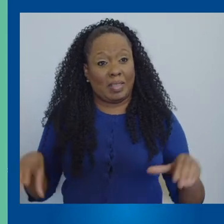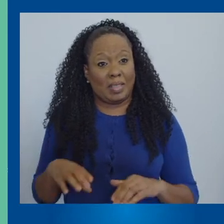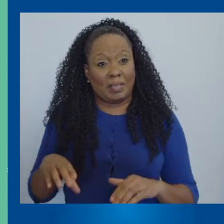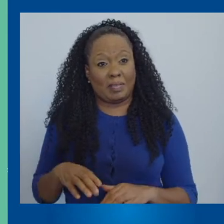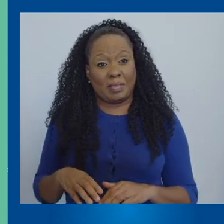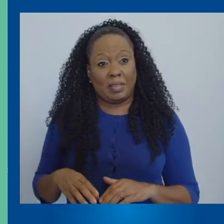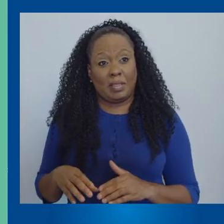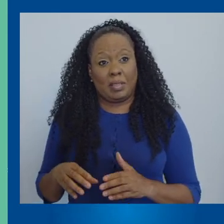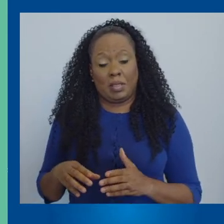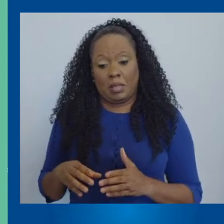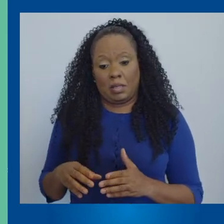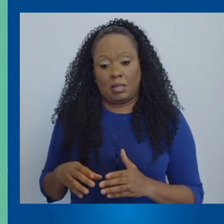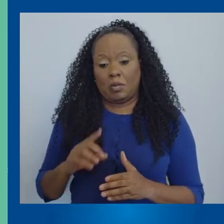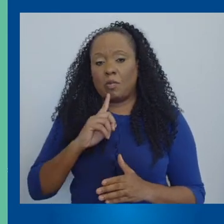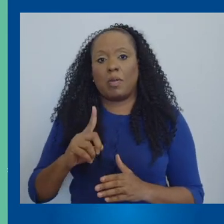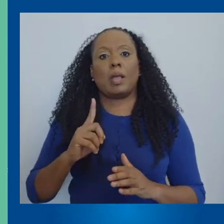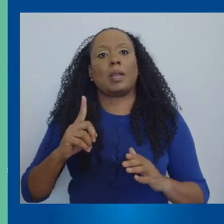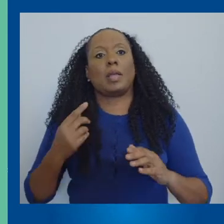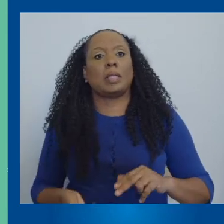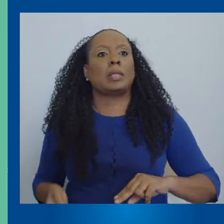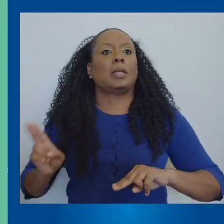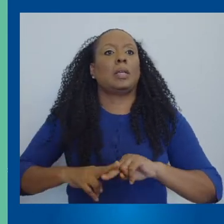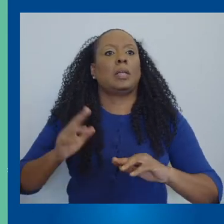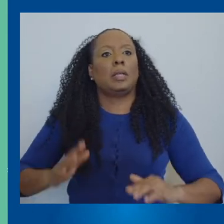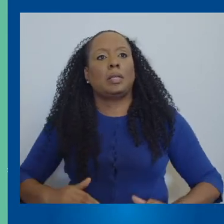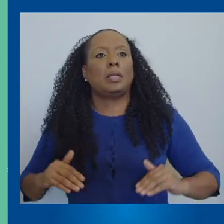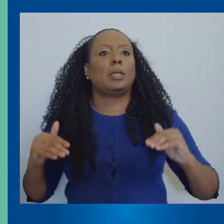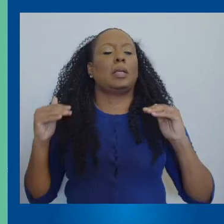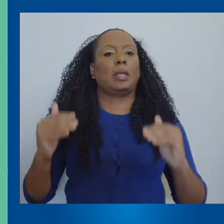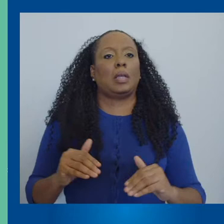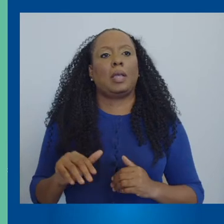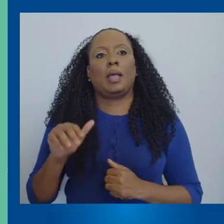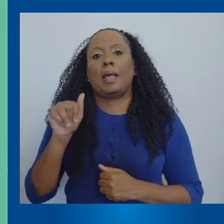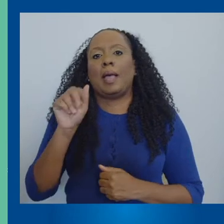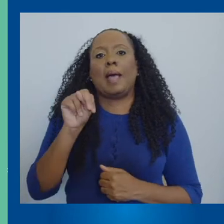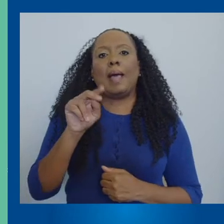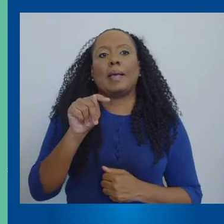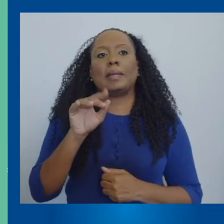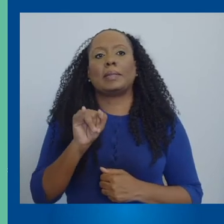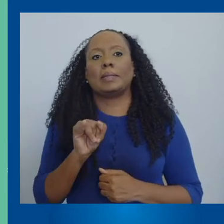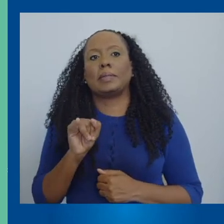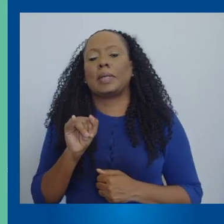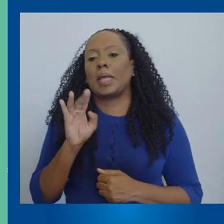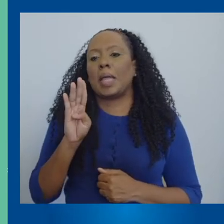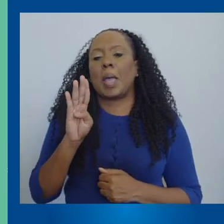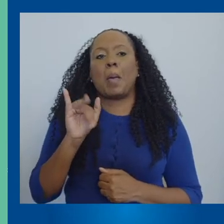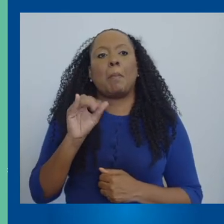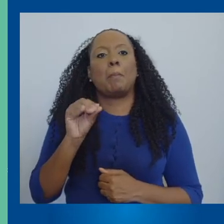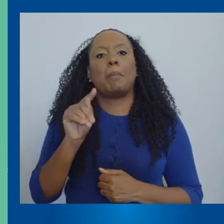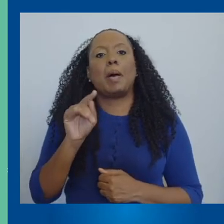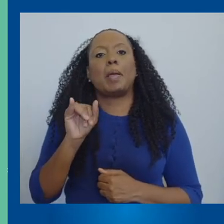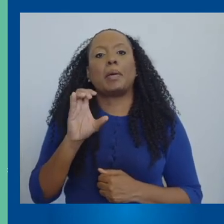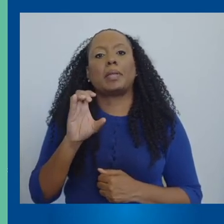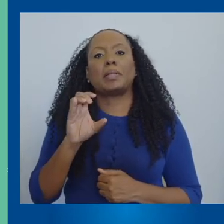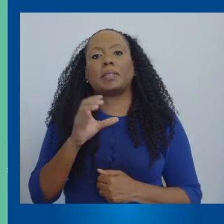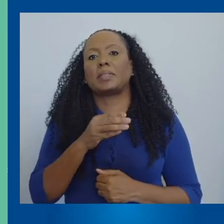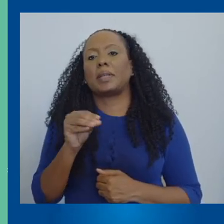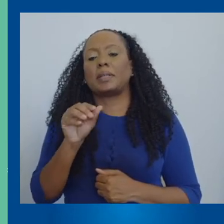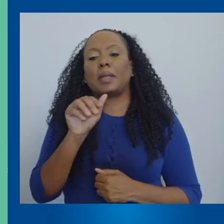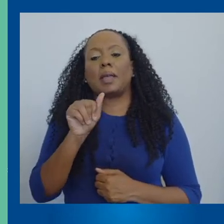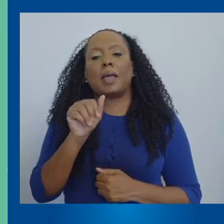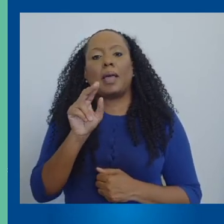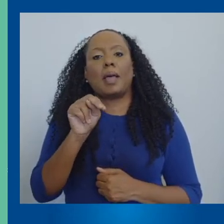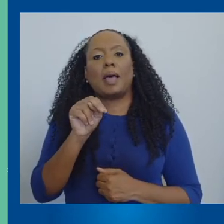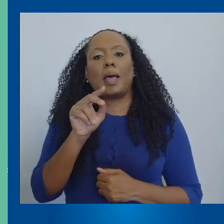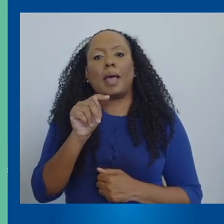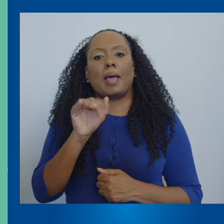activities, elevate antibiotics, antimicrobials, antibiotic-resistant bacteria, and their